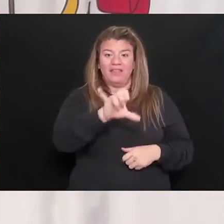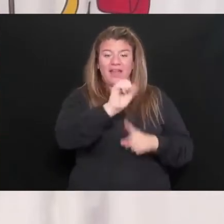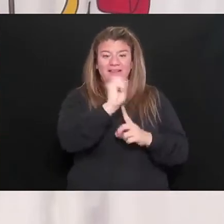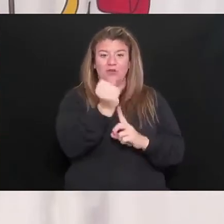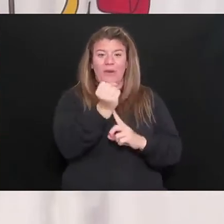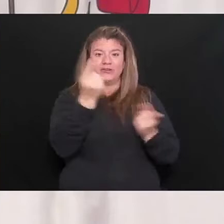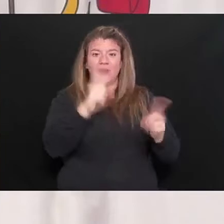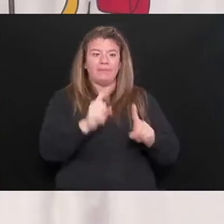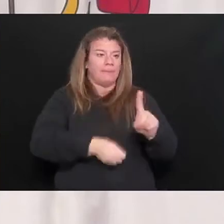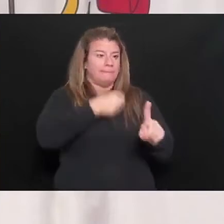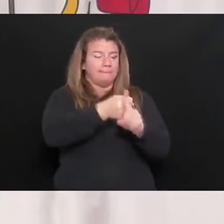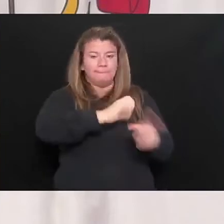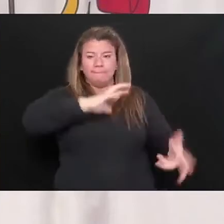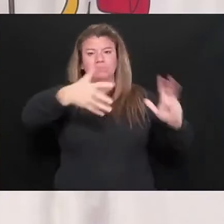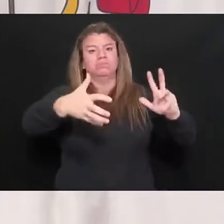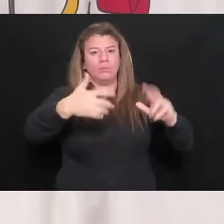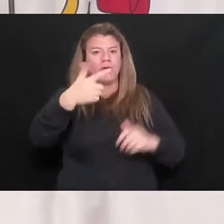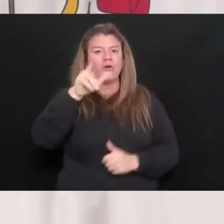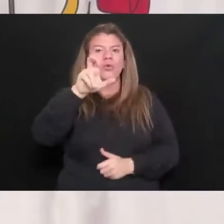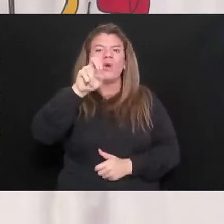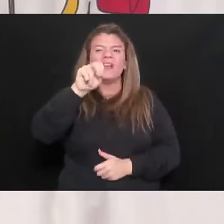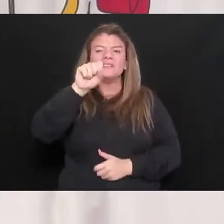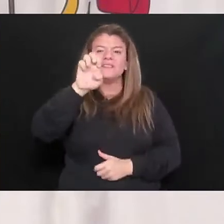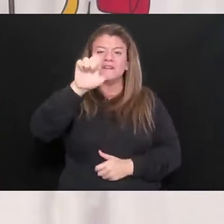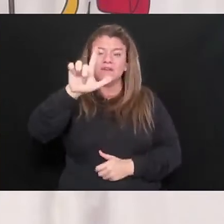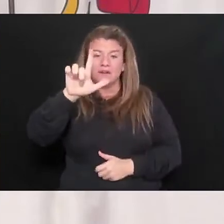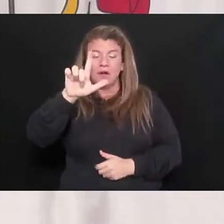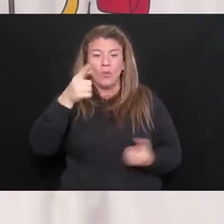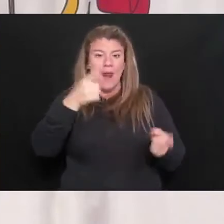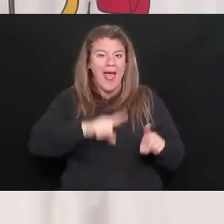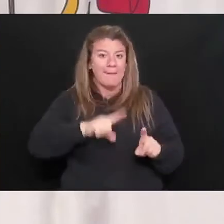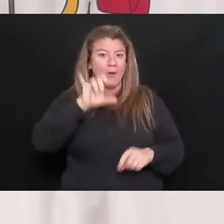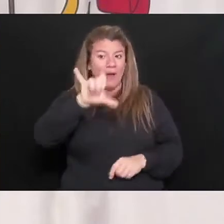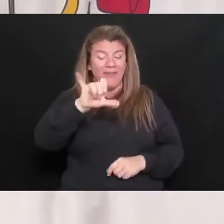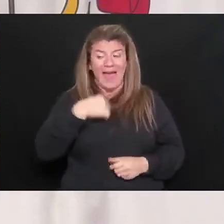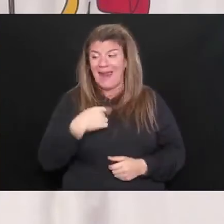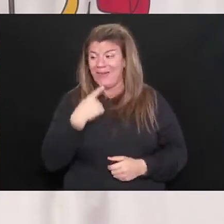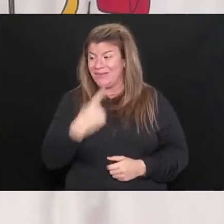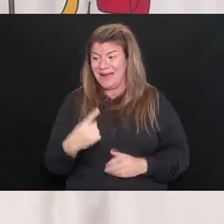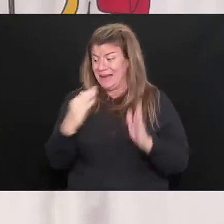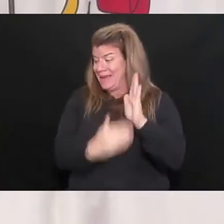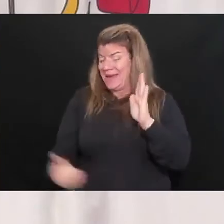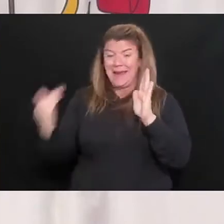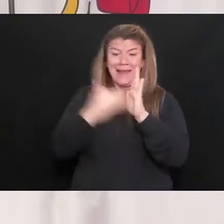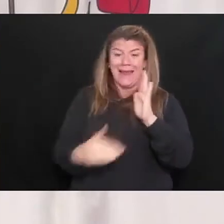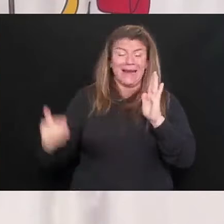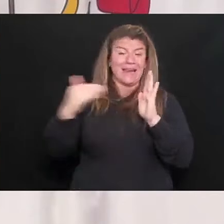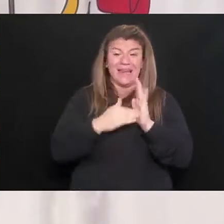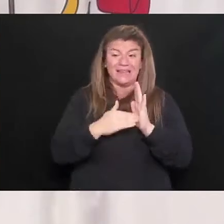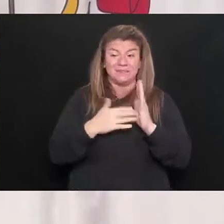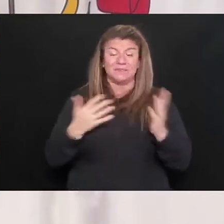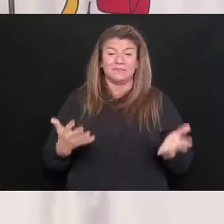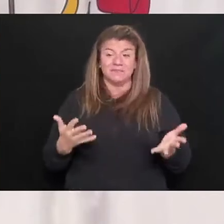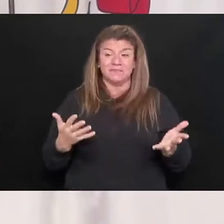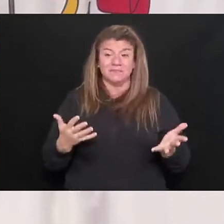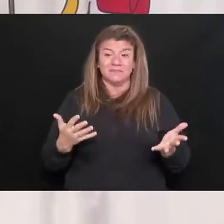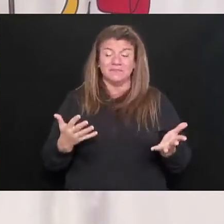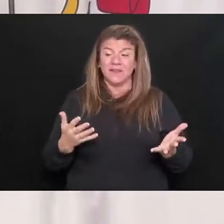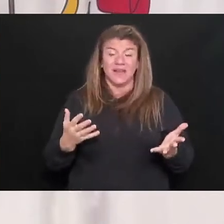us, you know, with the Green Seal folks, you know, and what happened with Green Seal, and I've said it over and over, bad actors, very bad actors,